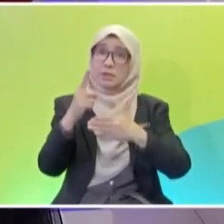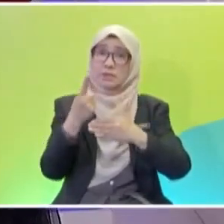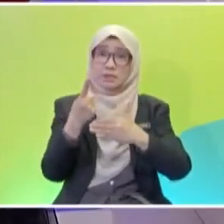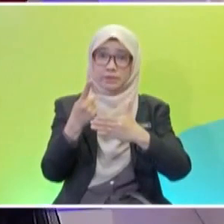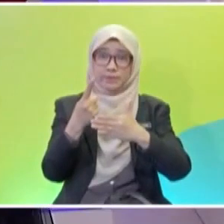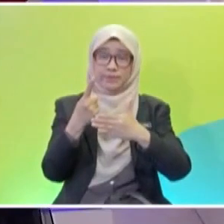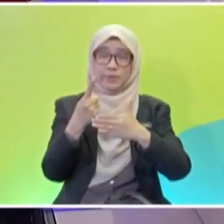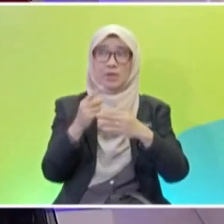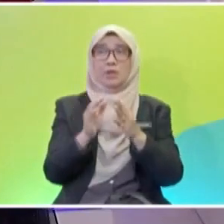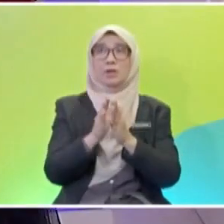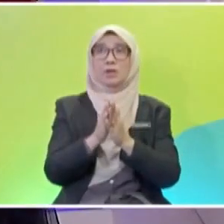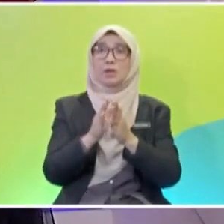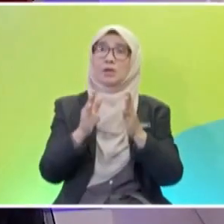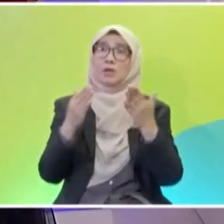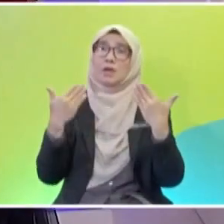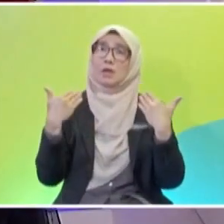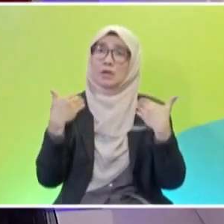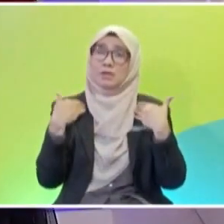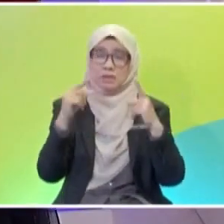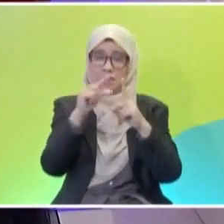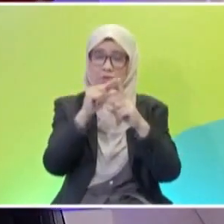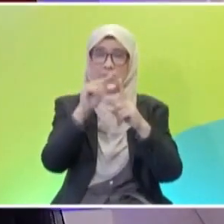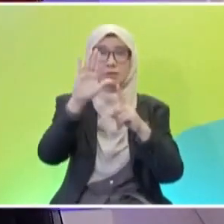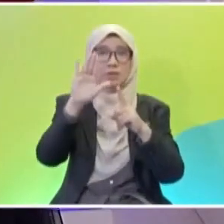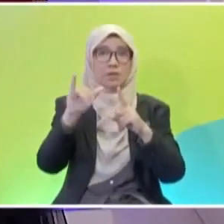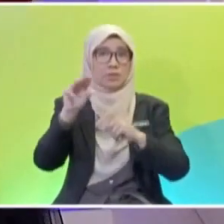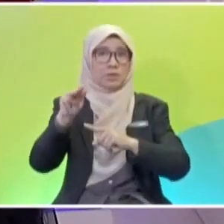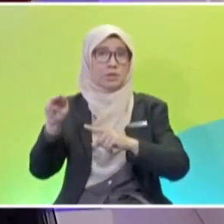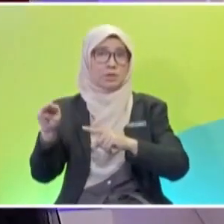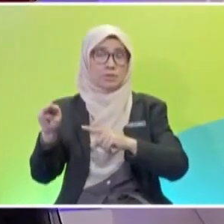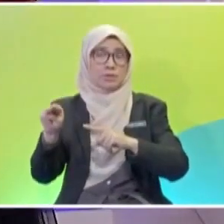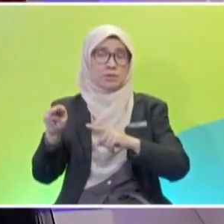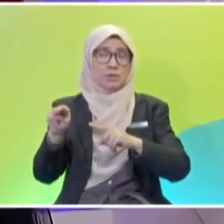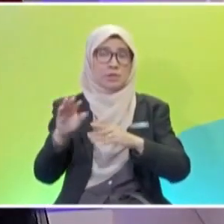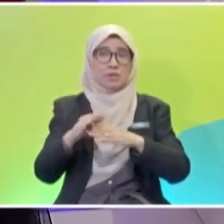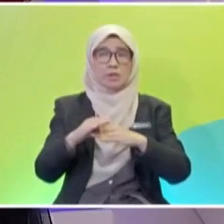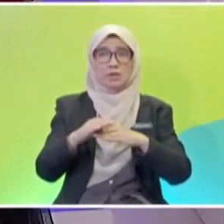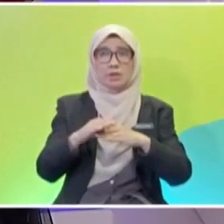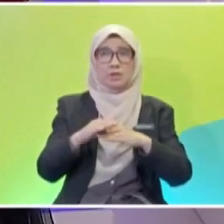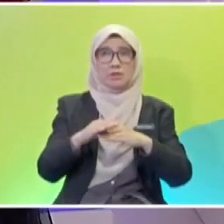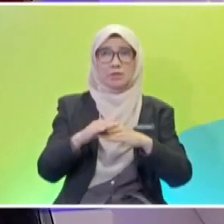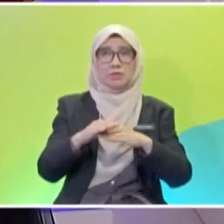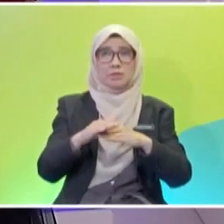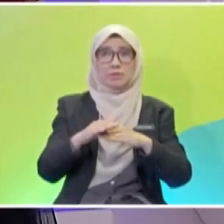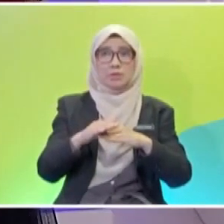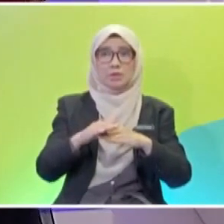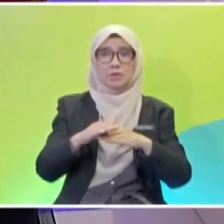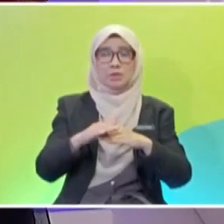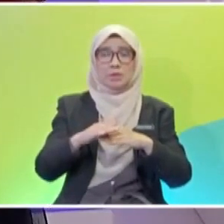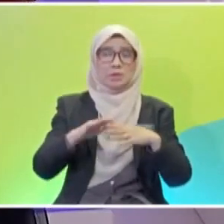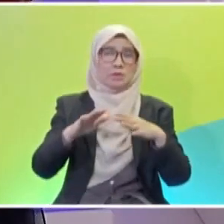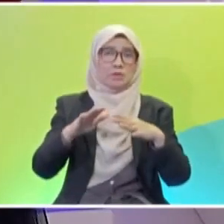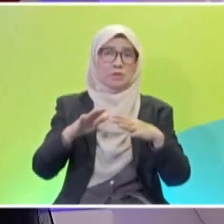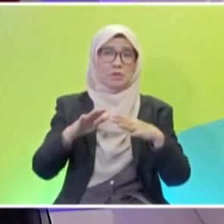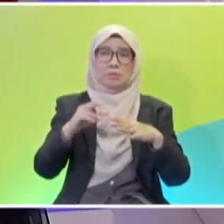are already aware of what it means. Okay, so that's an added bonus for pupils to complete this activity.